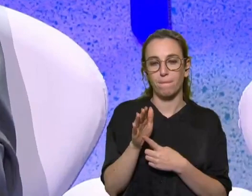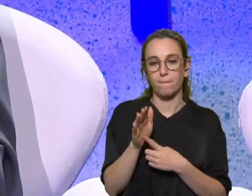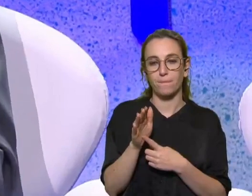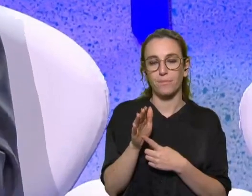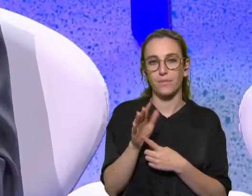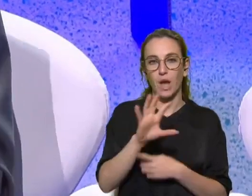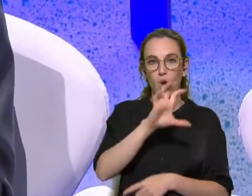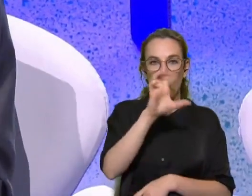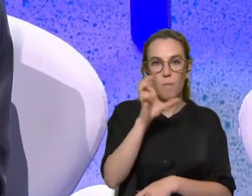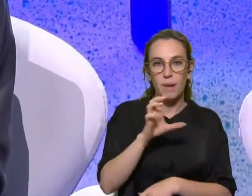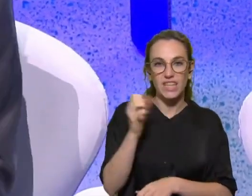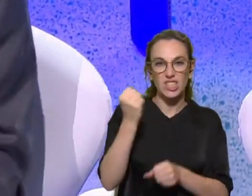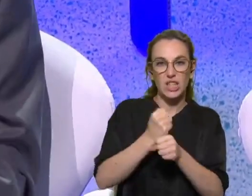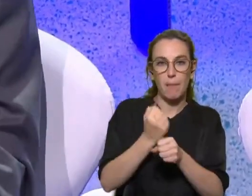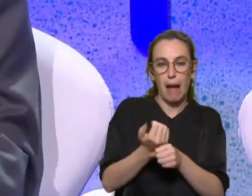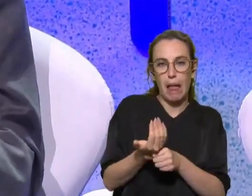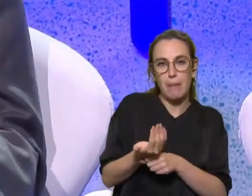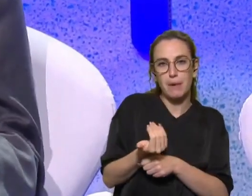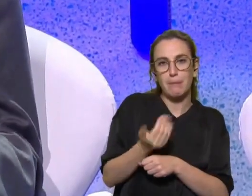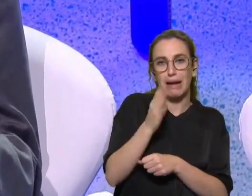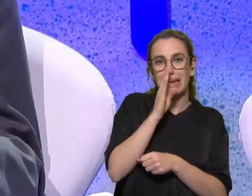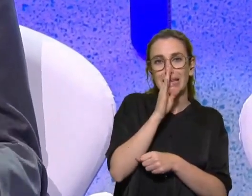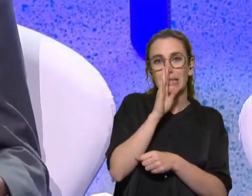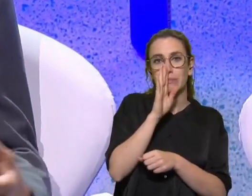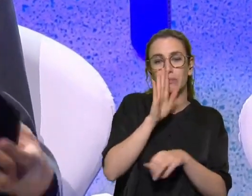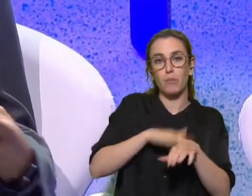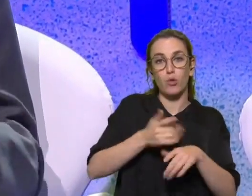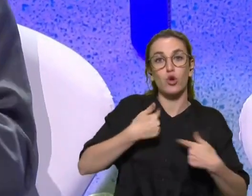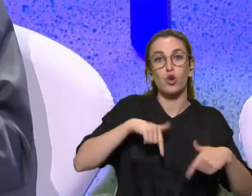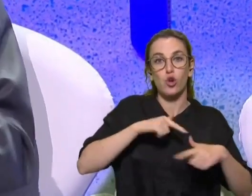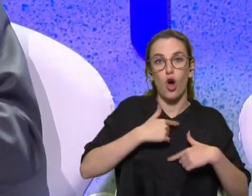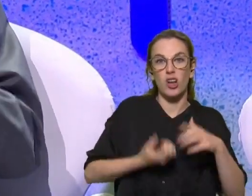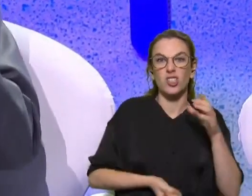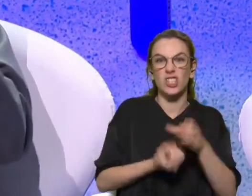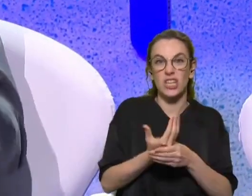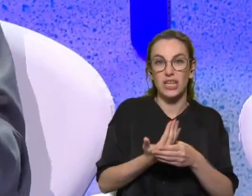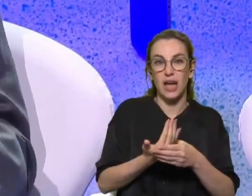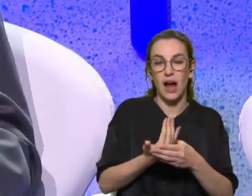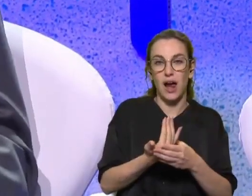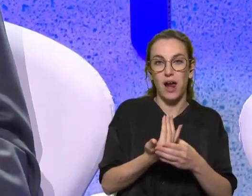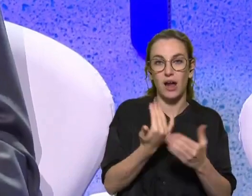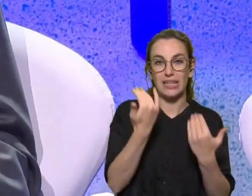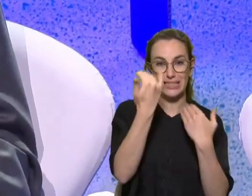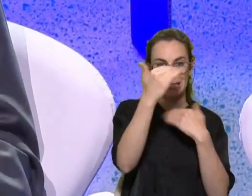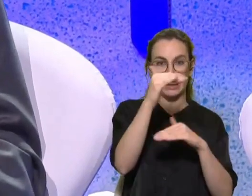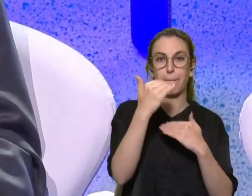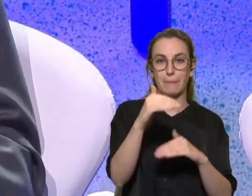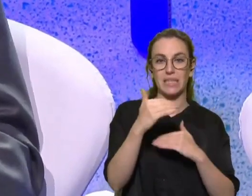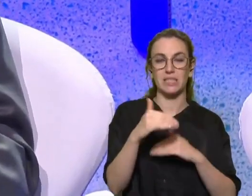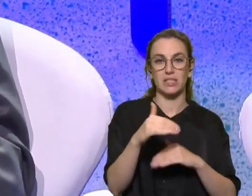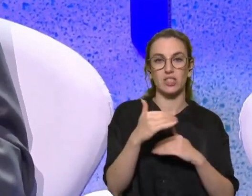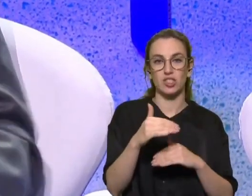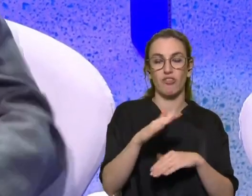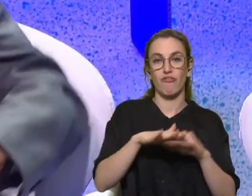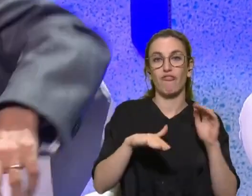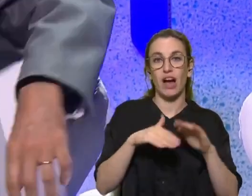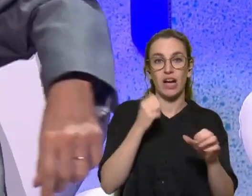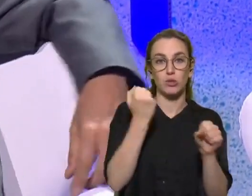For instance, when the country becomes less productive, raising barriers that decrease